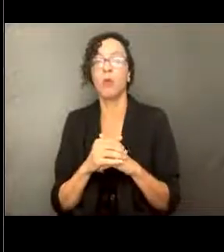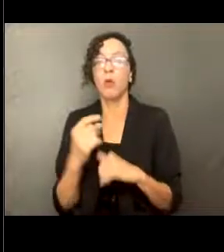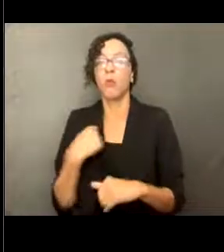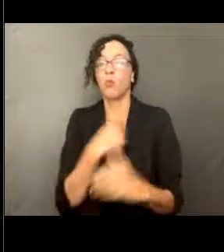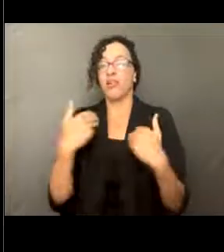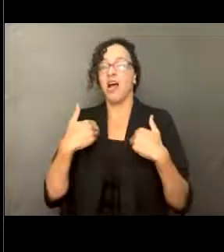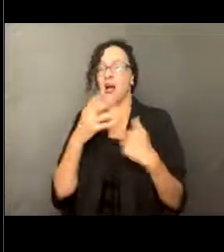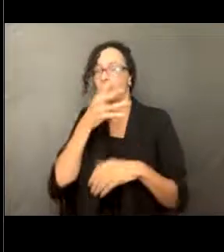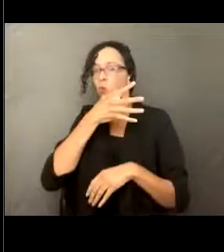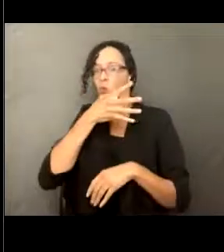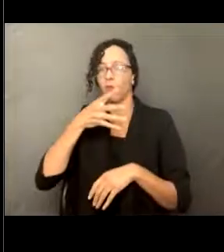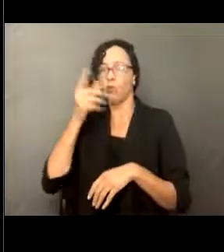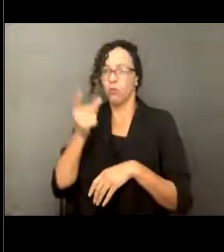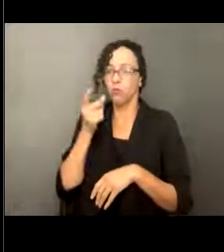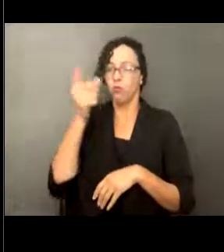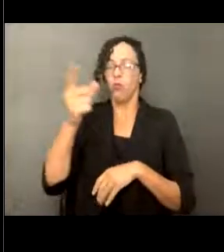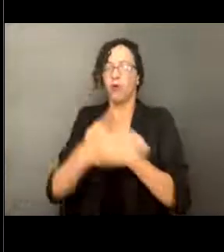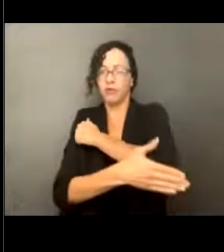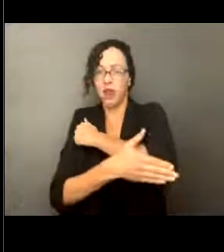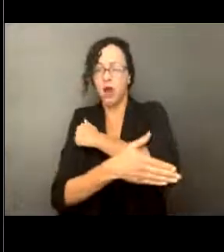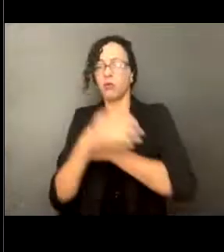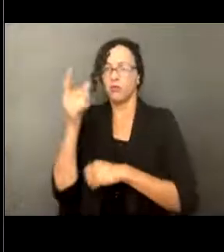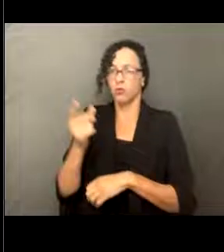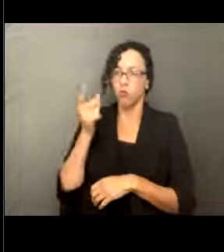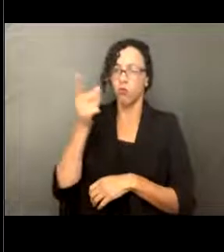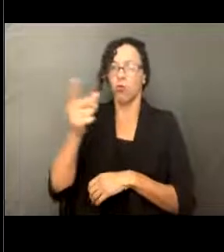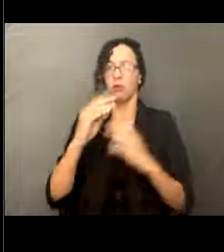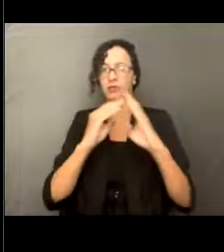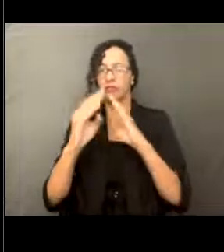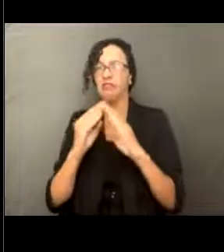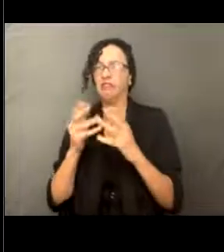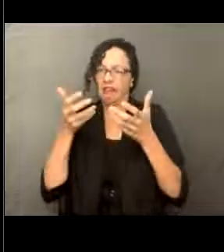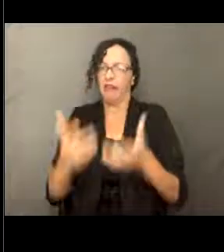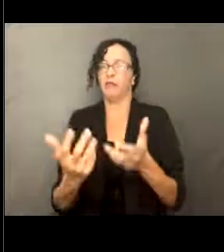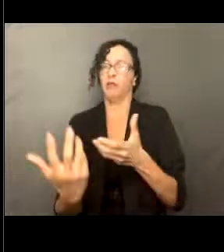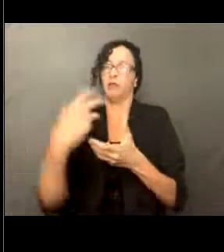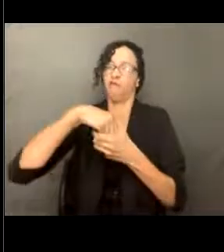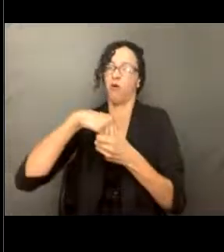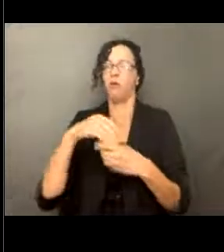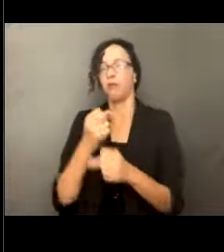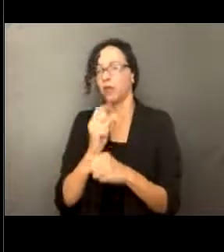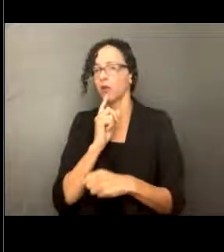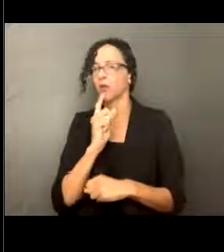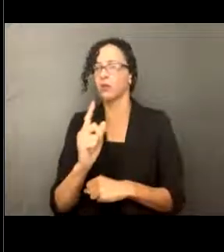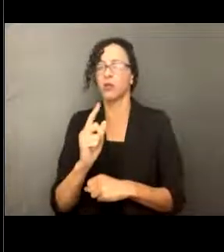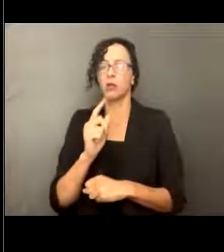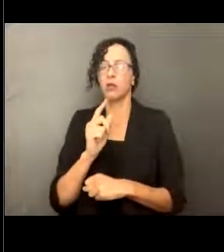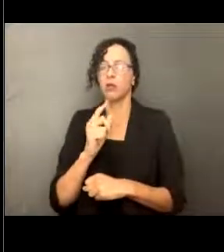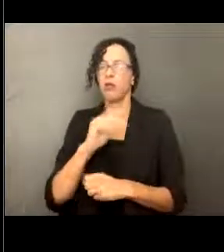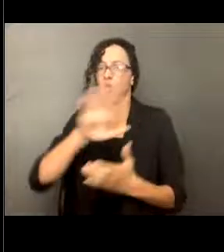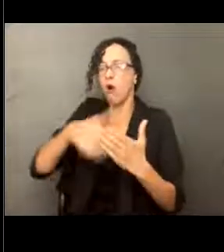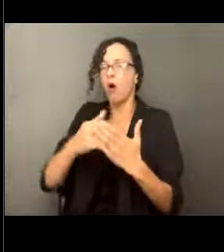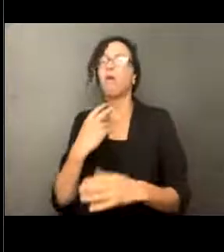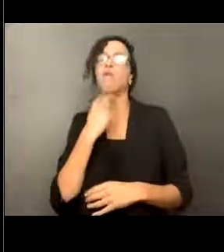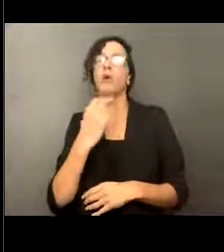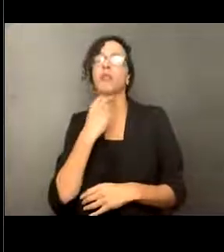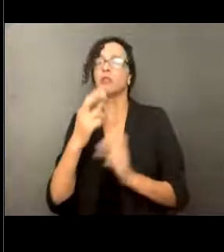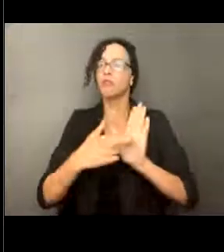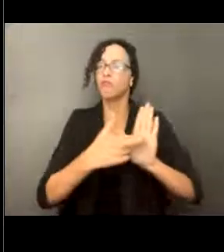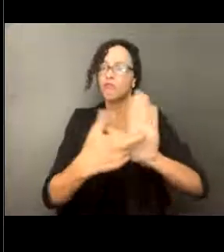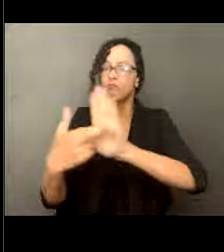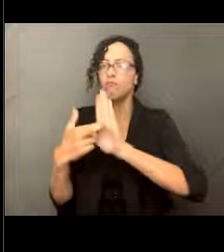counties, rural cities also heavily involved and making sure their voice is represented in efforts around